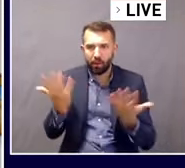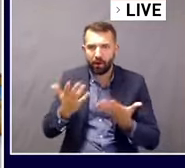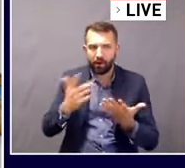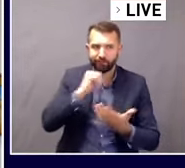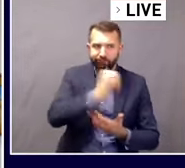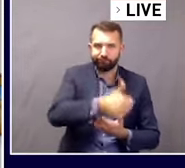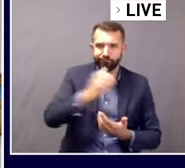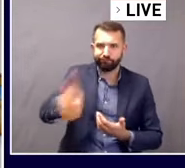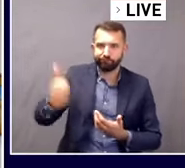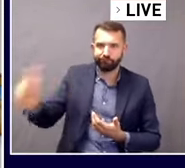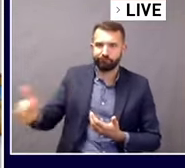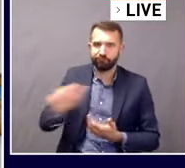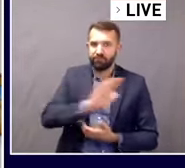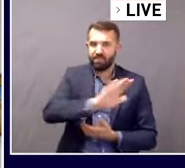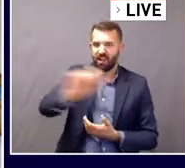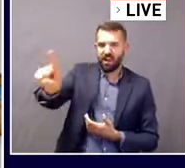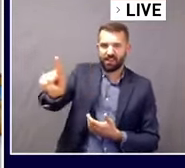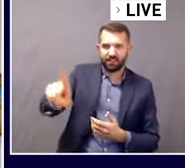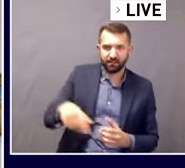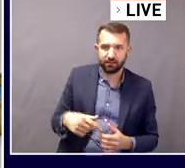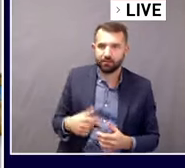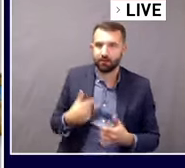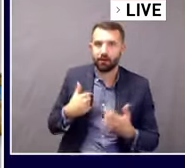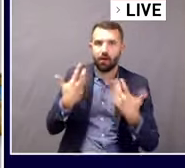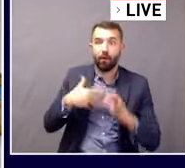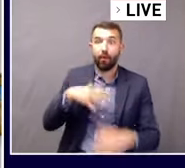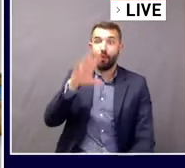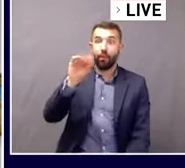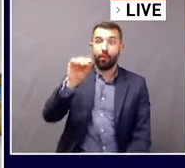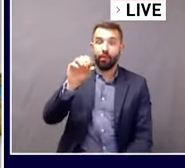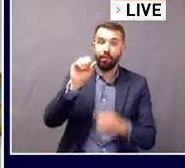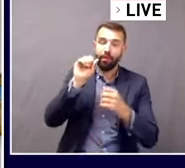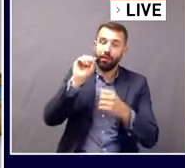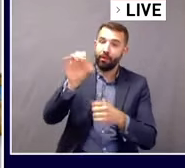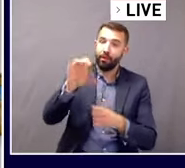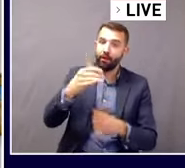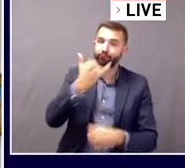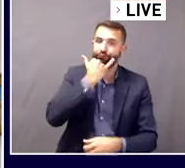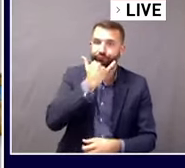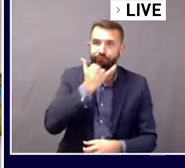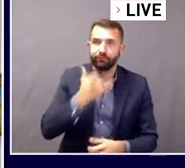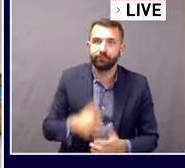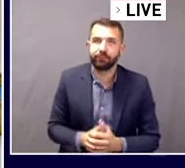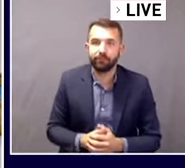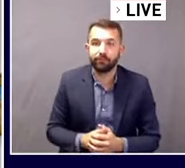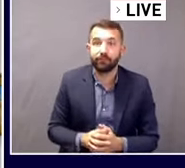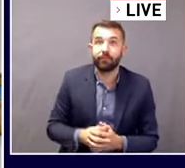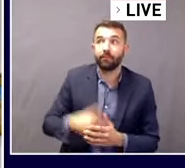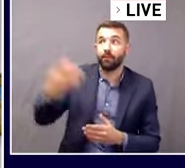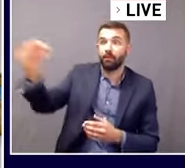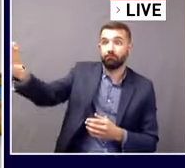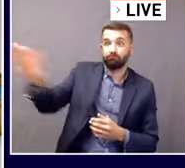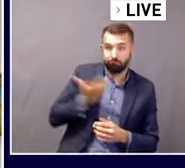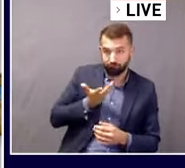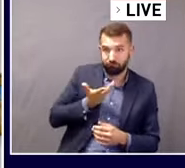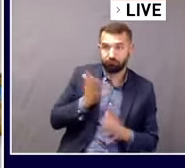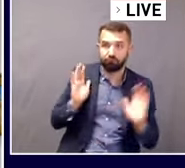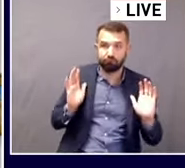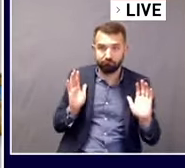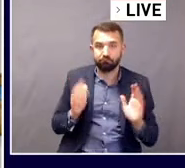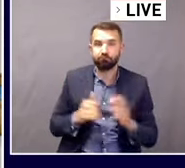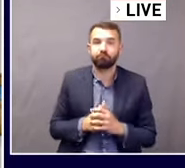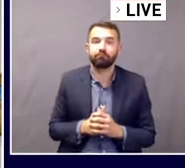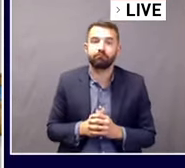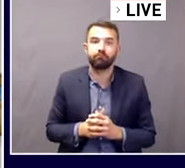But what we talked about and what they relayed to us was that right now, where they are is that they've been able